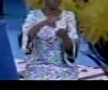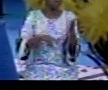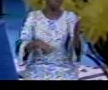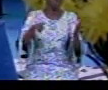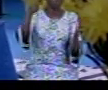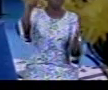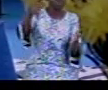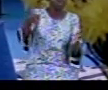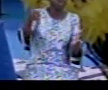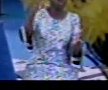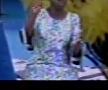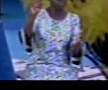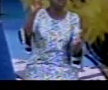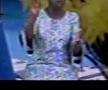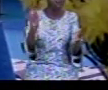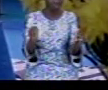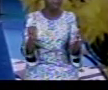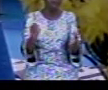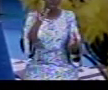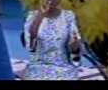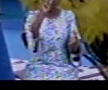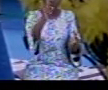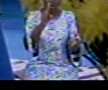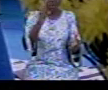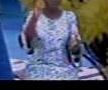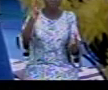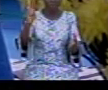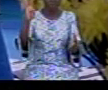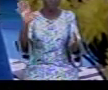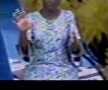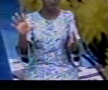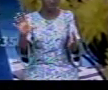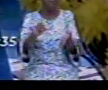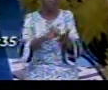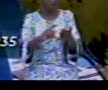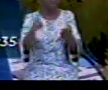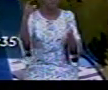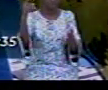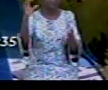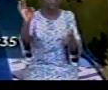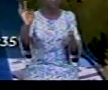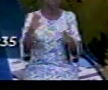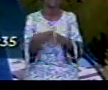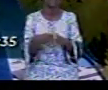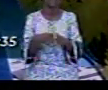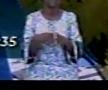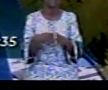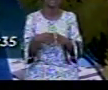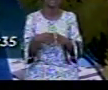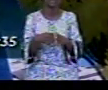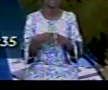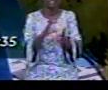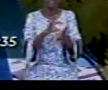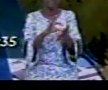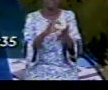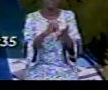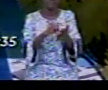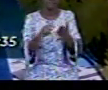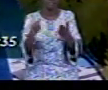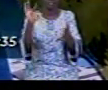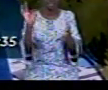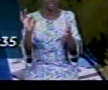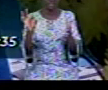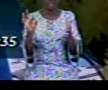145. Psalm 145, verse 9. In Psalm 145, verse